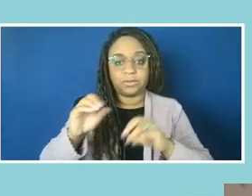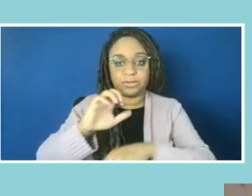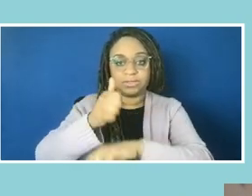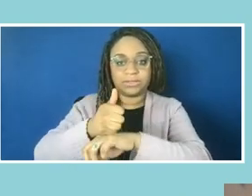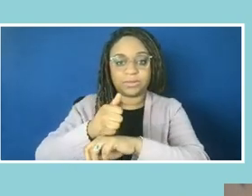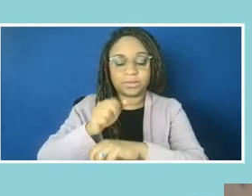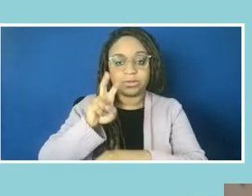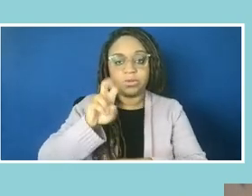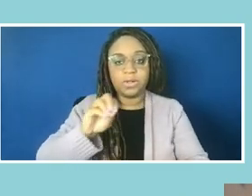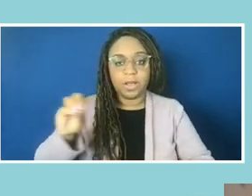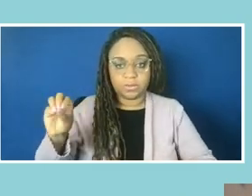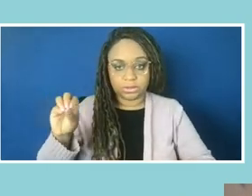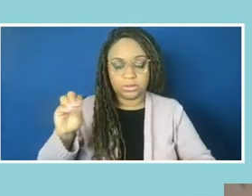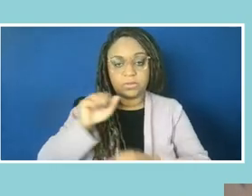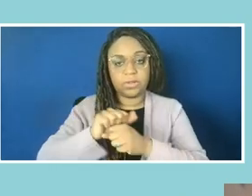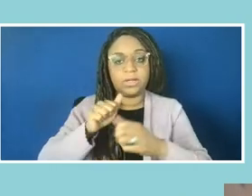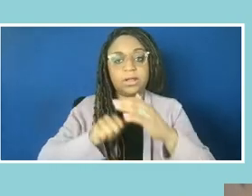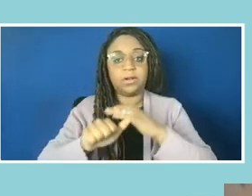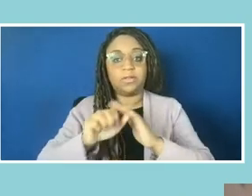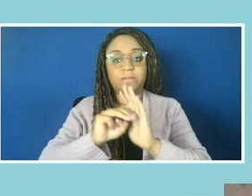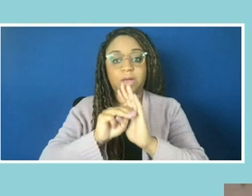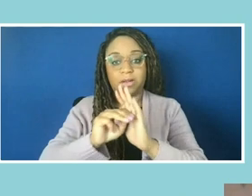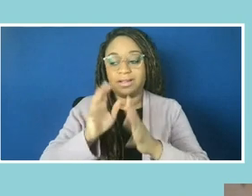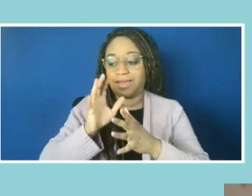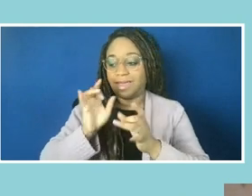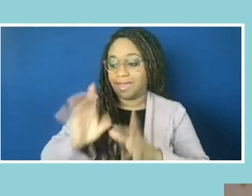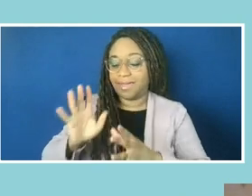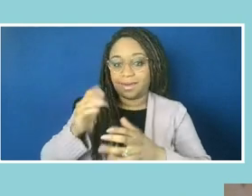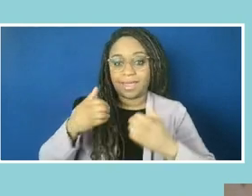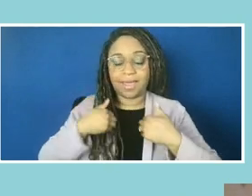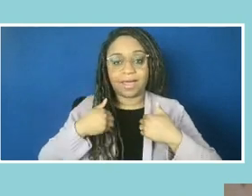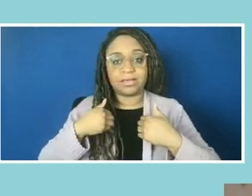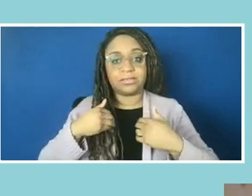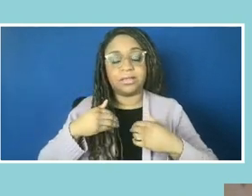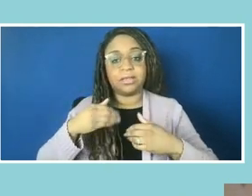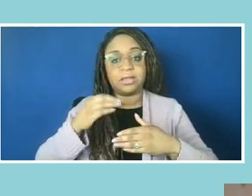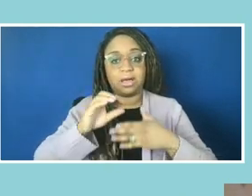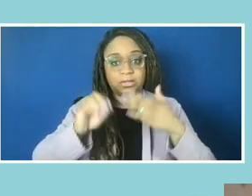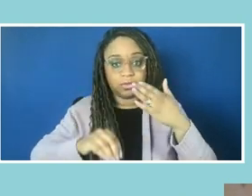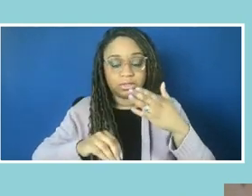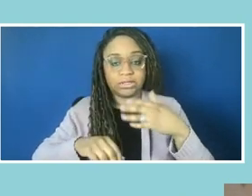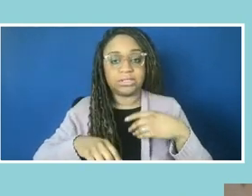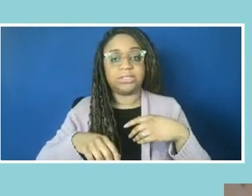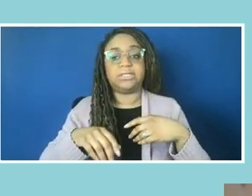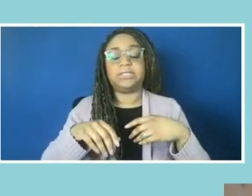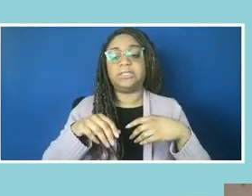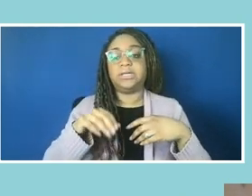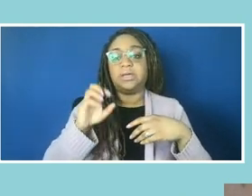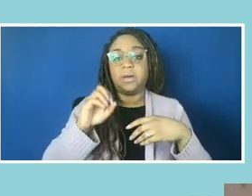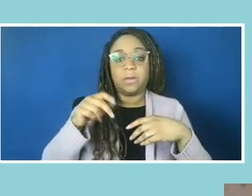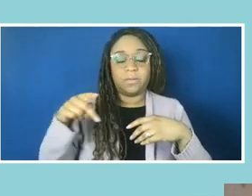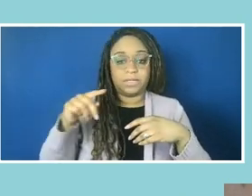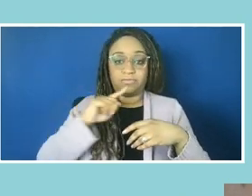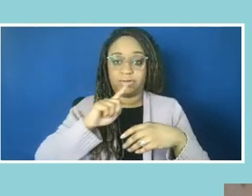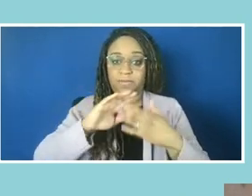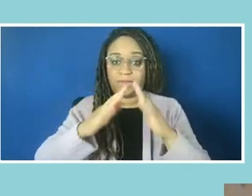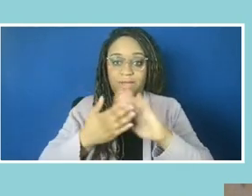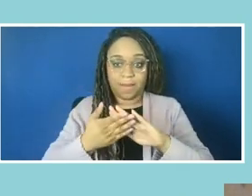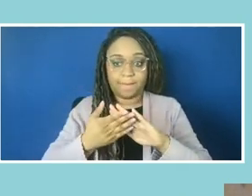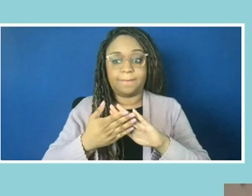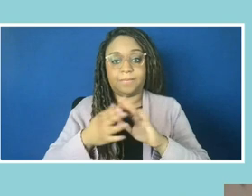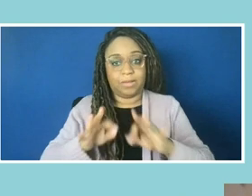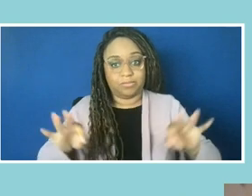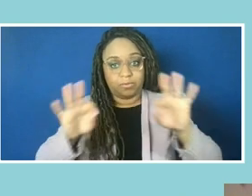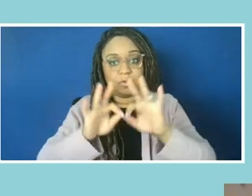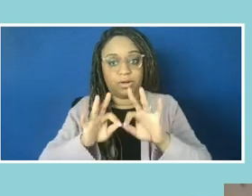Has Consequences, OPP has become a go-to resource on such matters and has been instrumental in the fight against